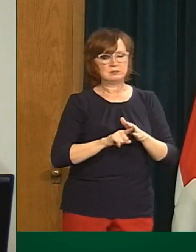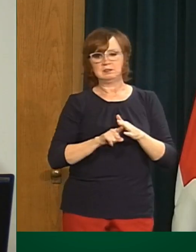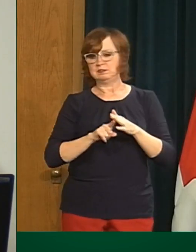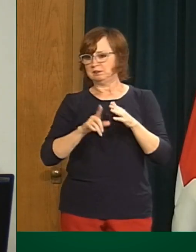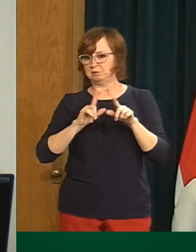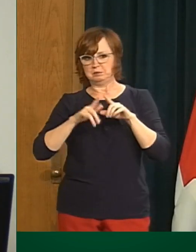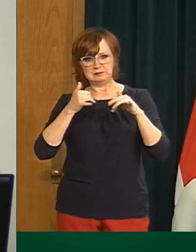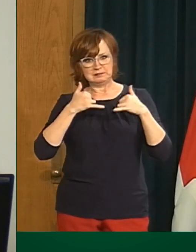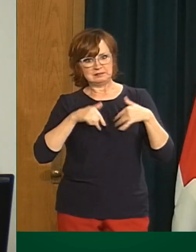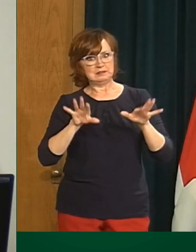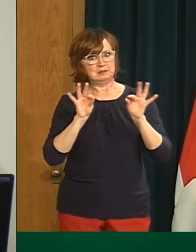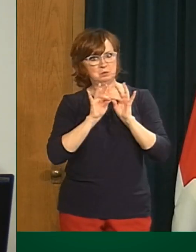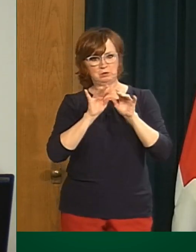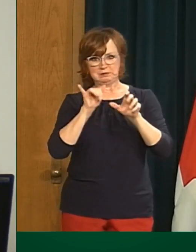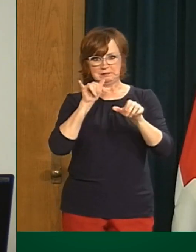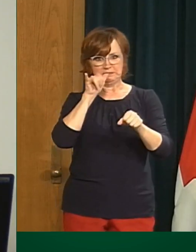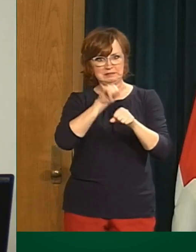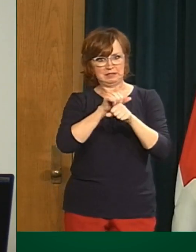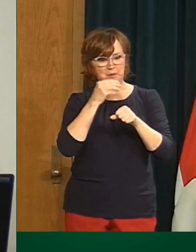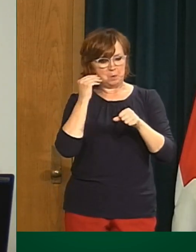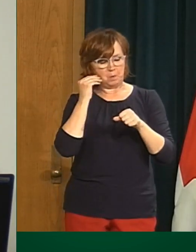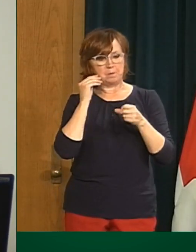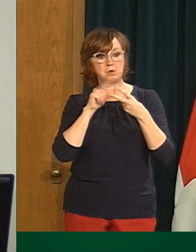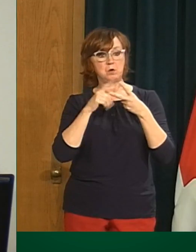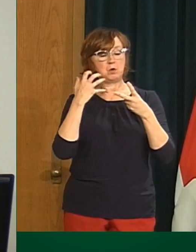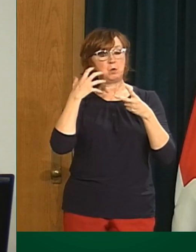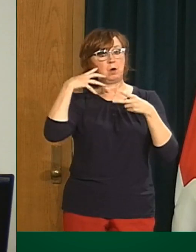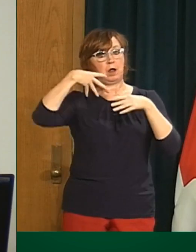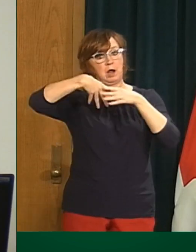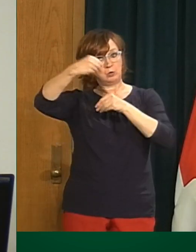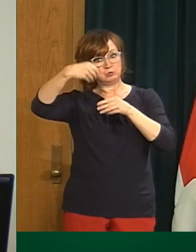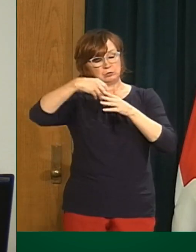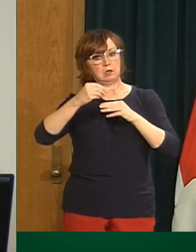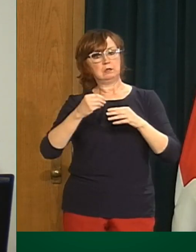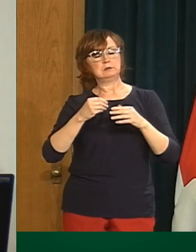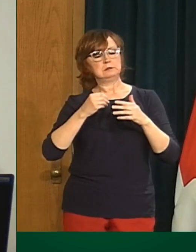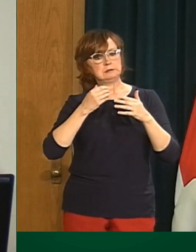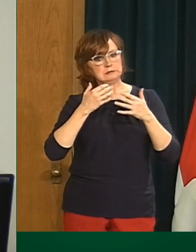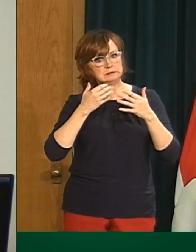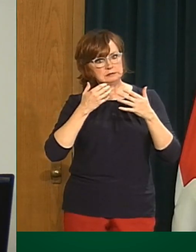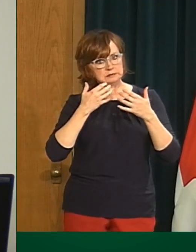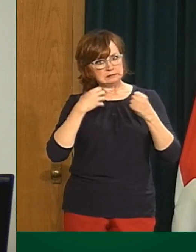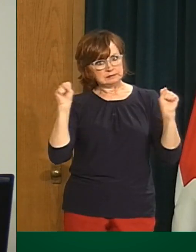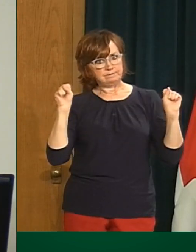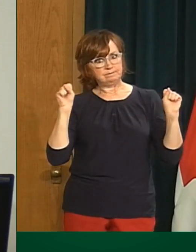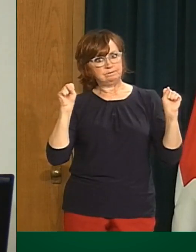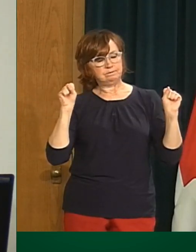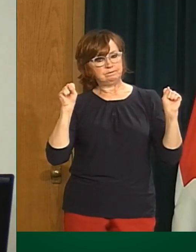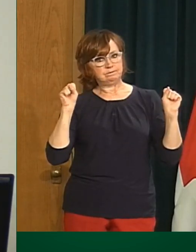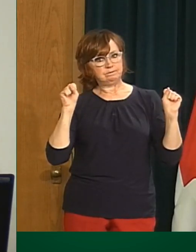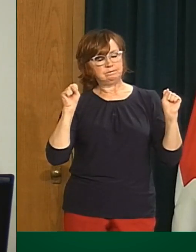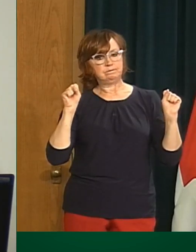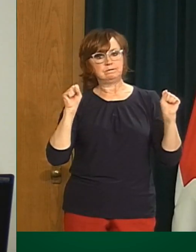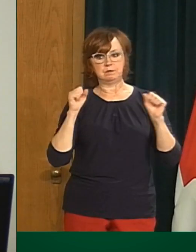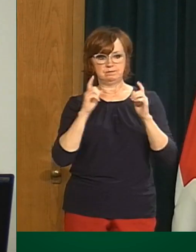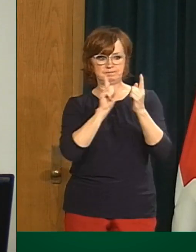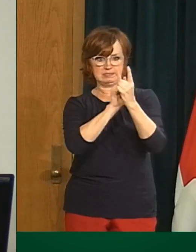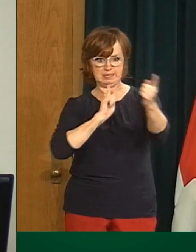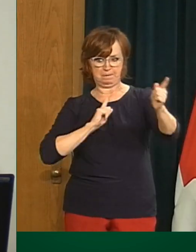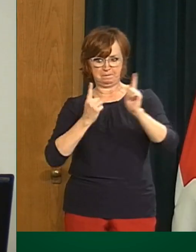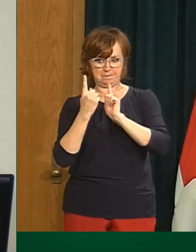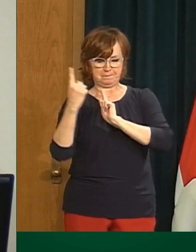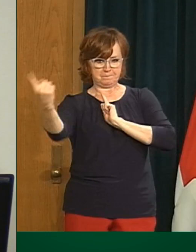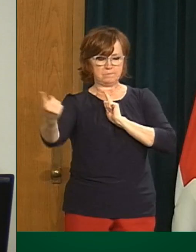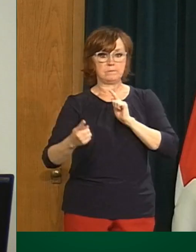much as possible. If you're going out to enjoy the outdoors, doing that in a safe way where physical distancing is maintained. If you're going